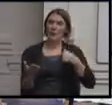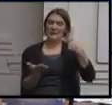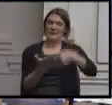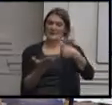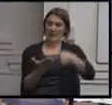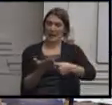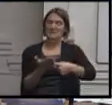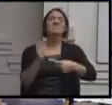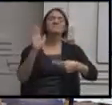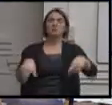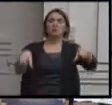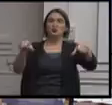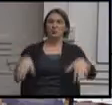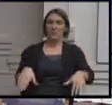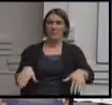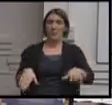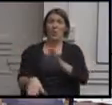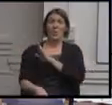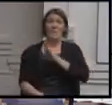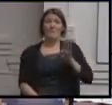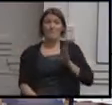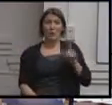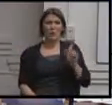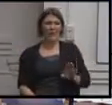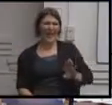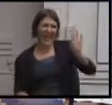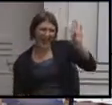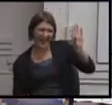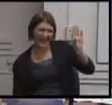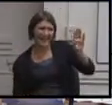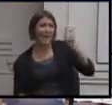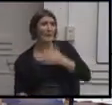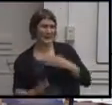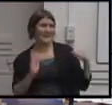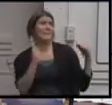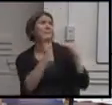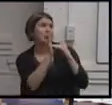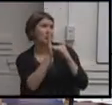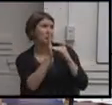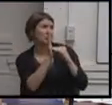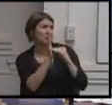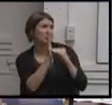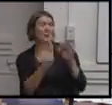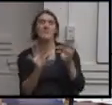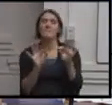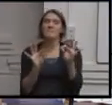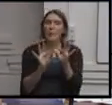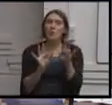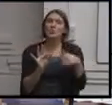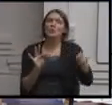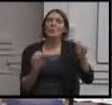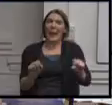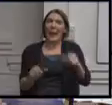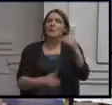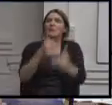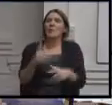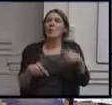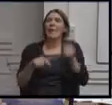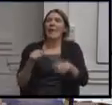over. And then any board member could ask for it then to be considered just as to whether it should actually be on the agenda or